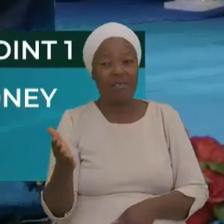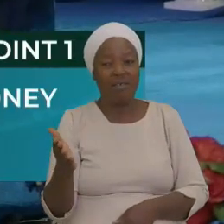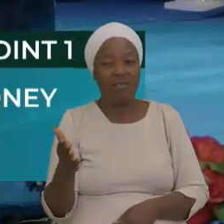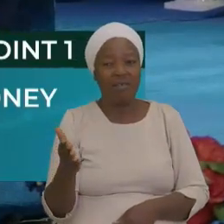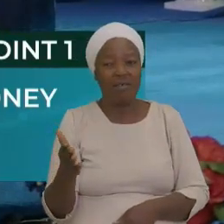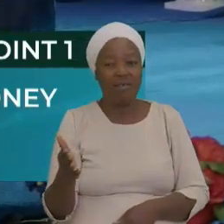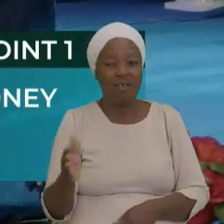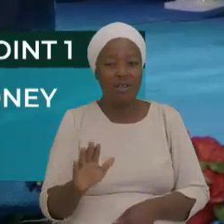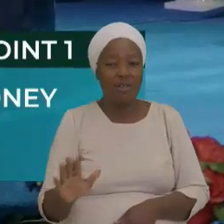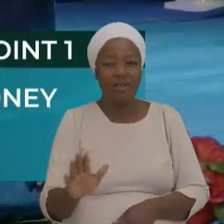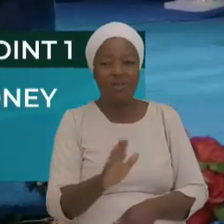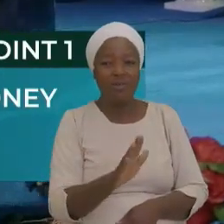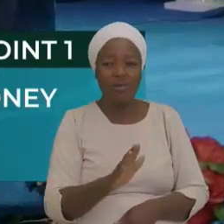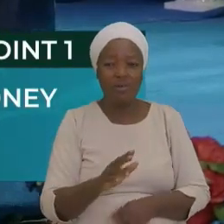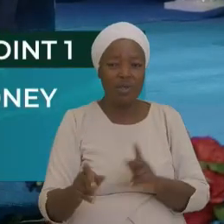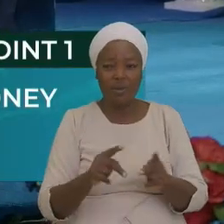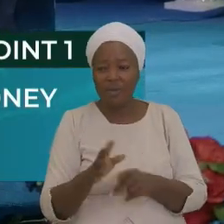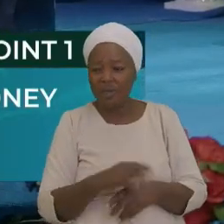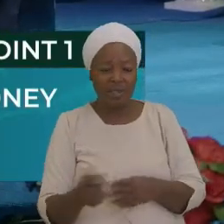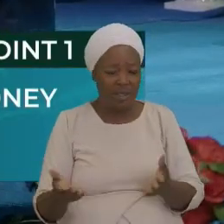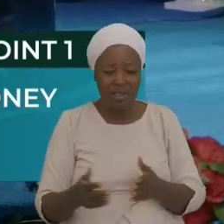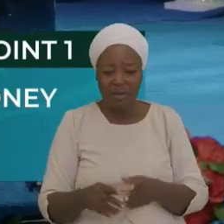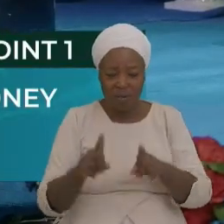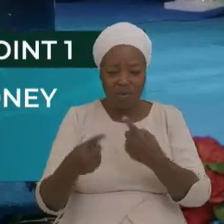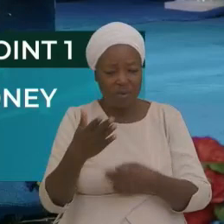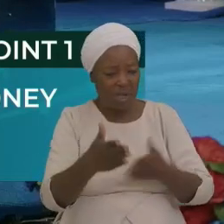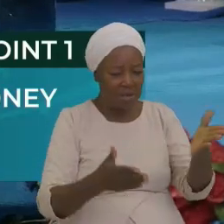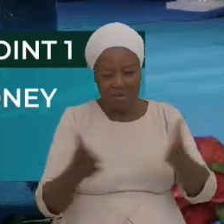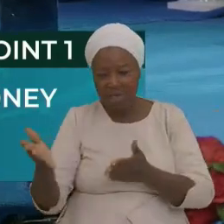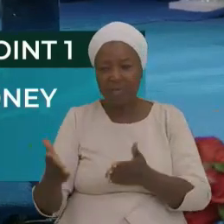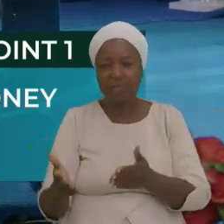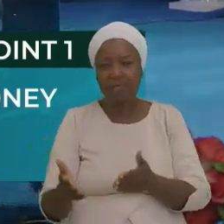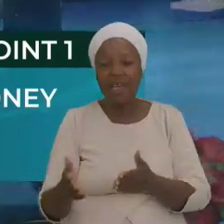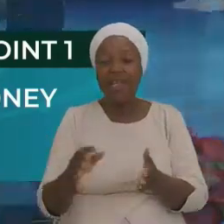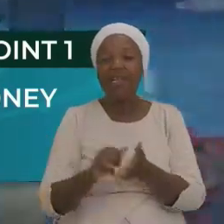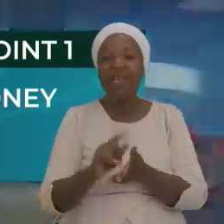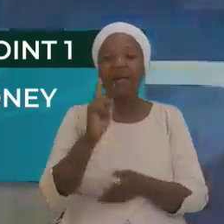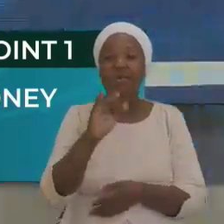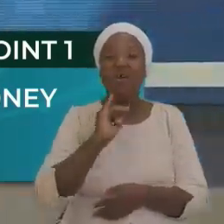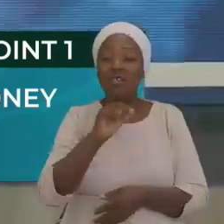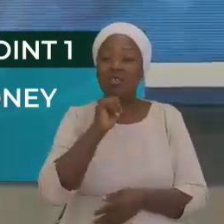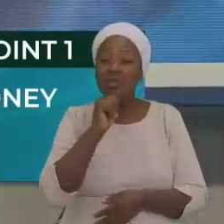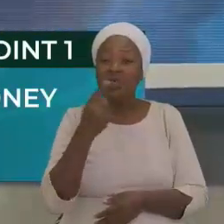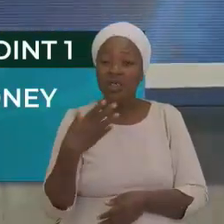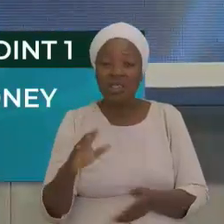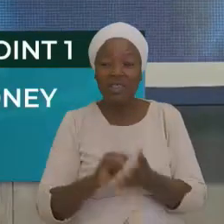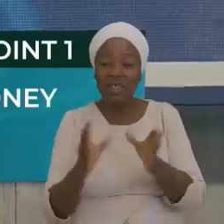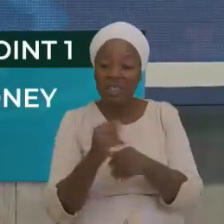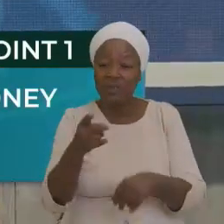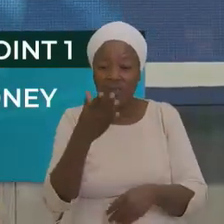Those hostesses, they walk up and down. That one is not the thing that takes you